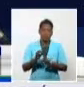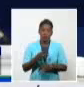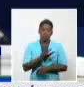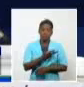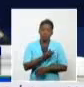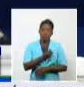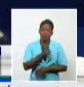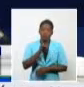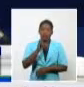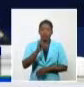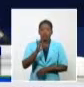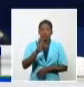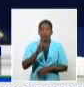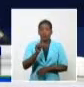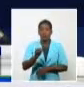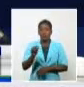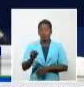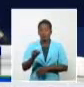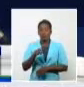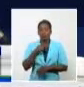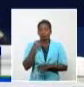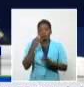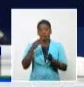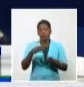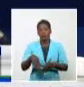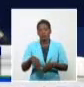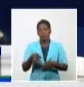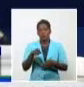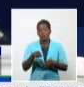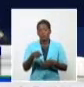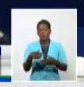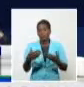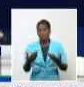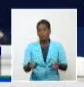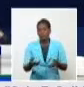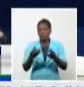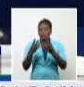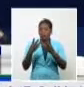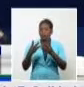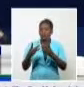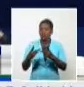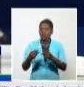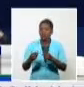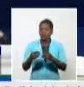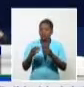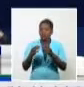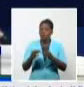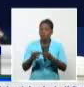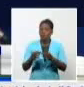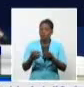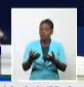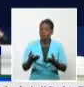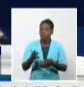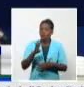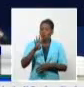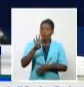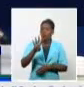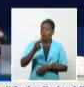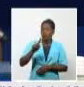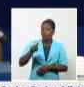4.16% of the confirmed cases, something similar to previous days. And